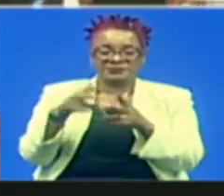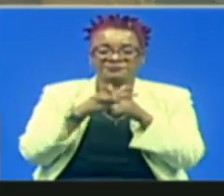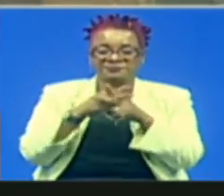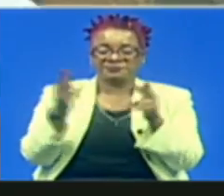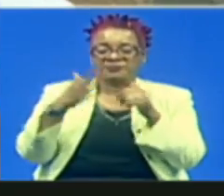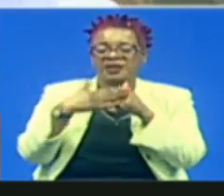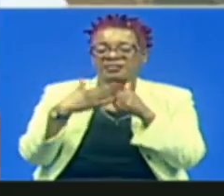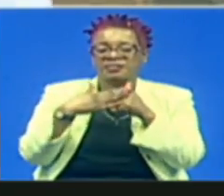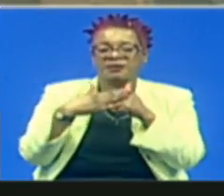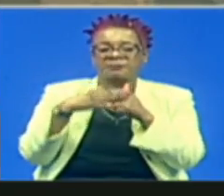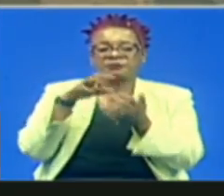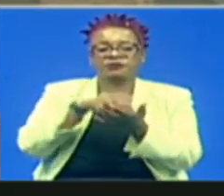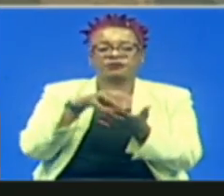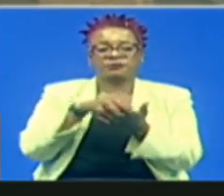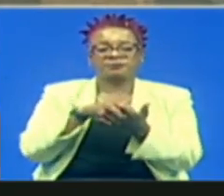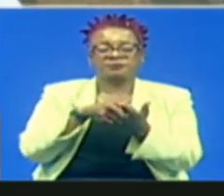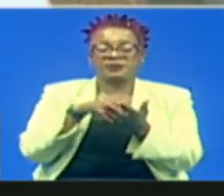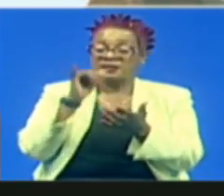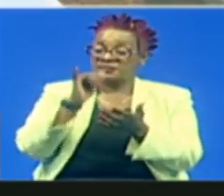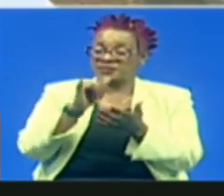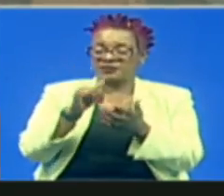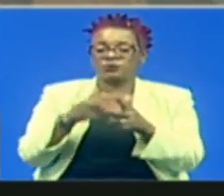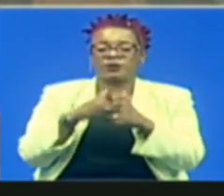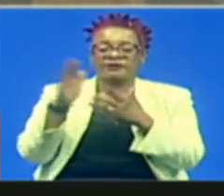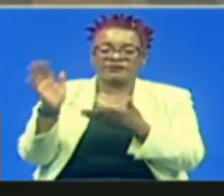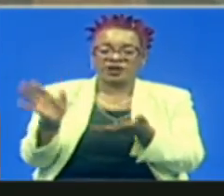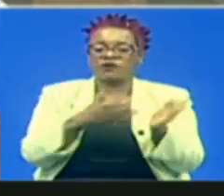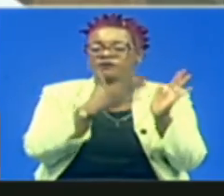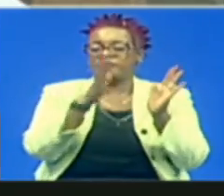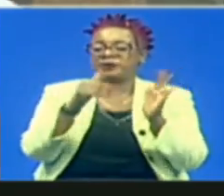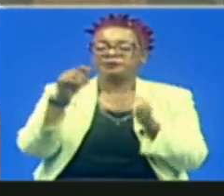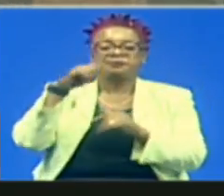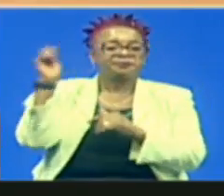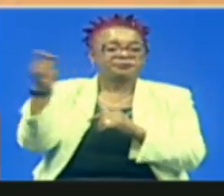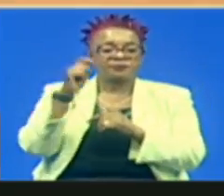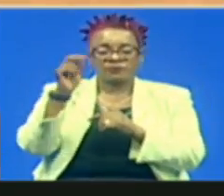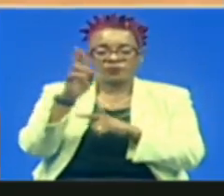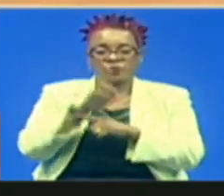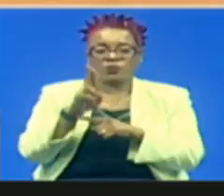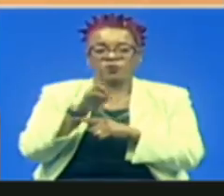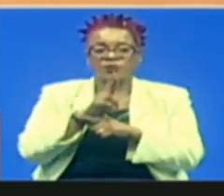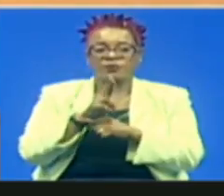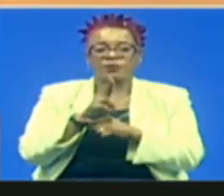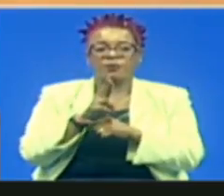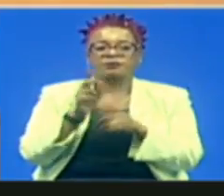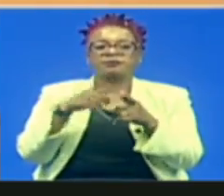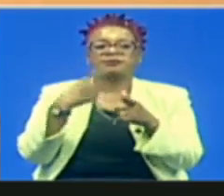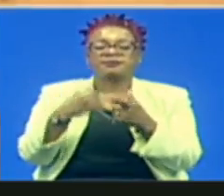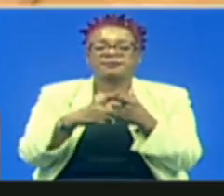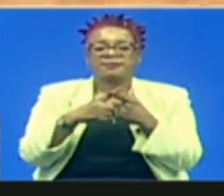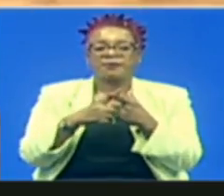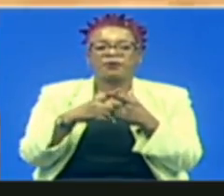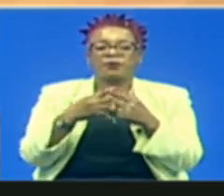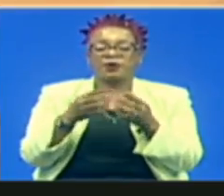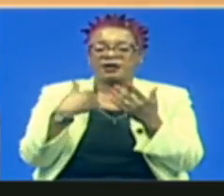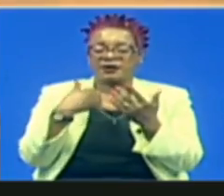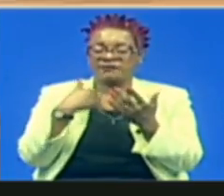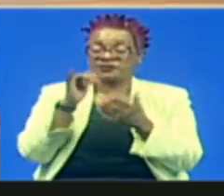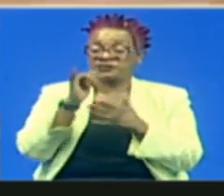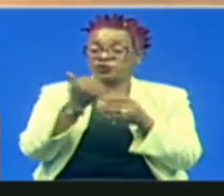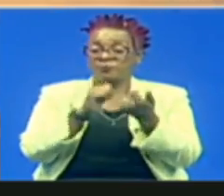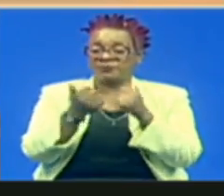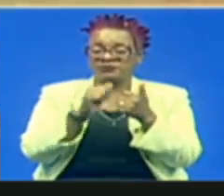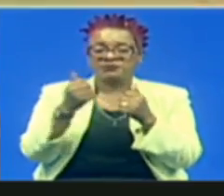position. The ceremonial start will be flagged off by President Uhuru Kenyatta, after which spectators will catch a glimpse of the competing cars